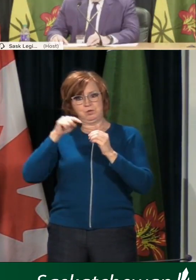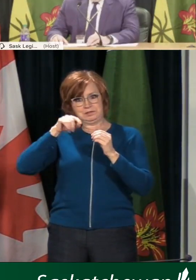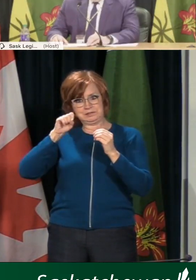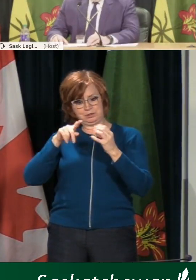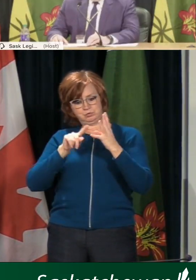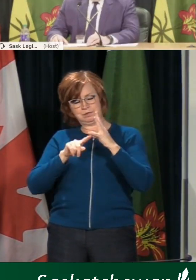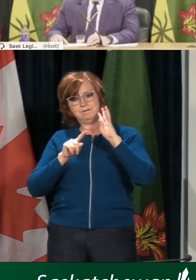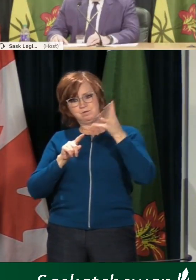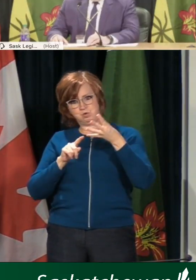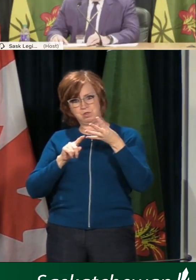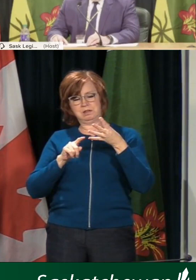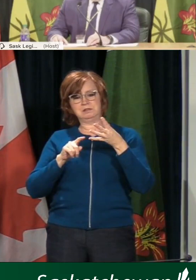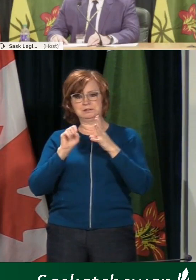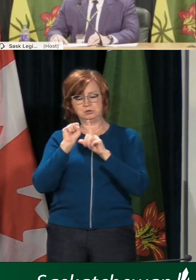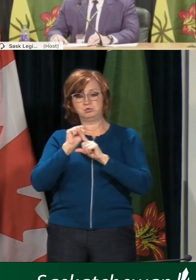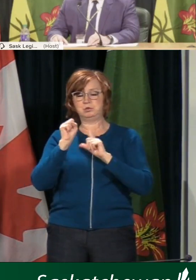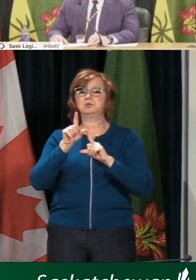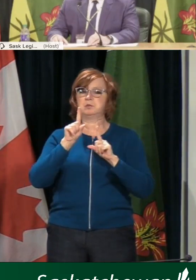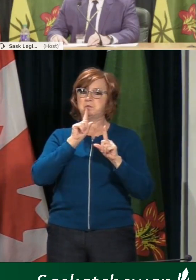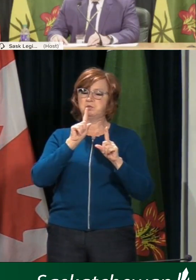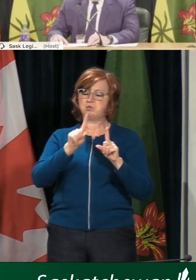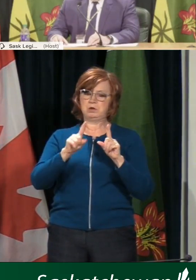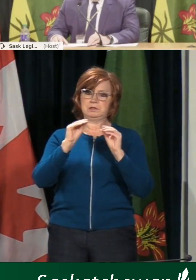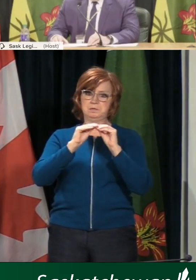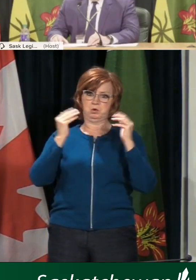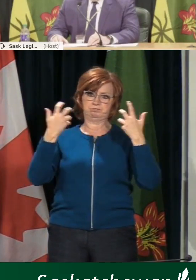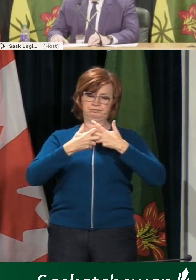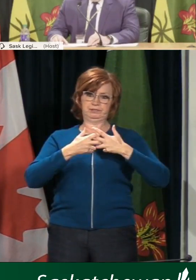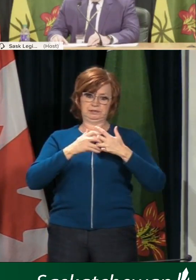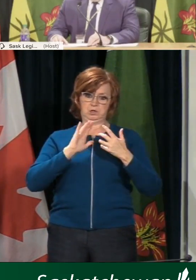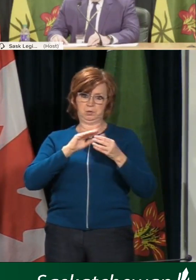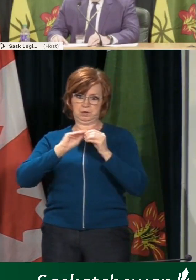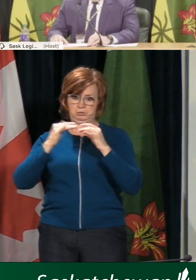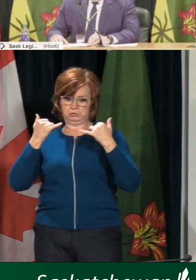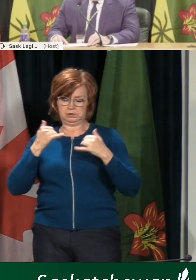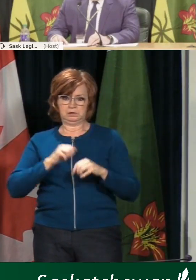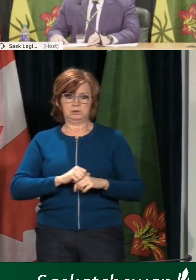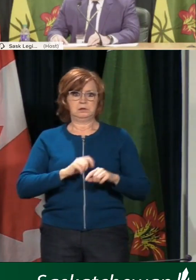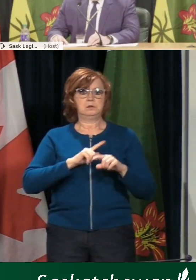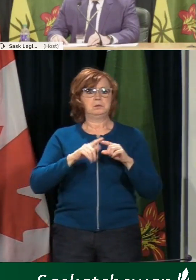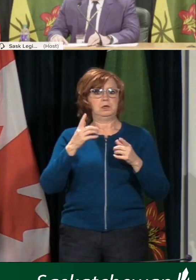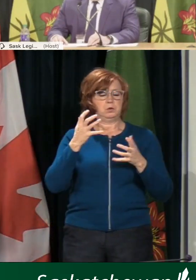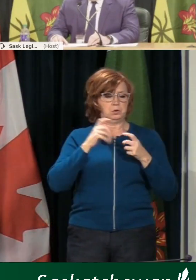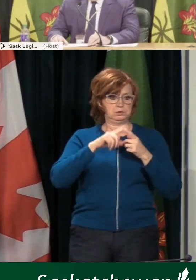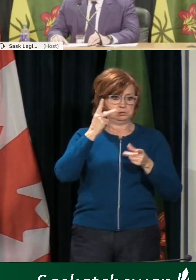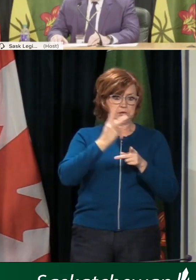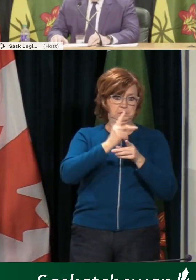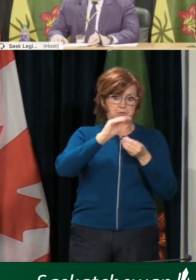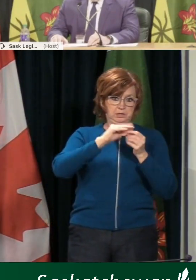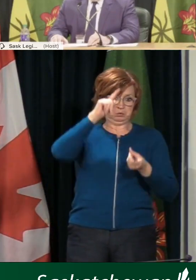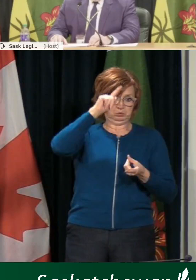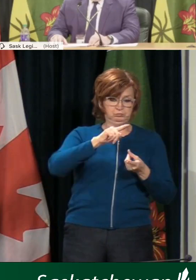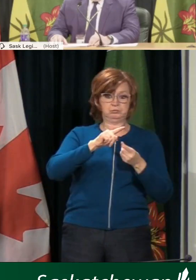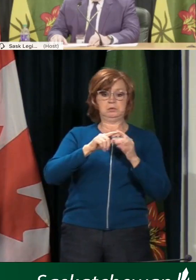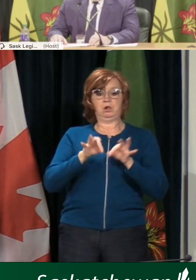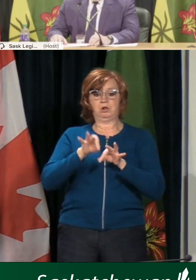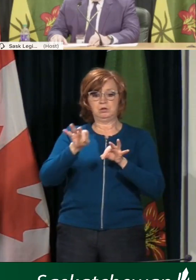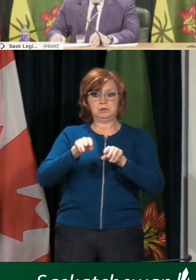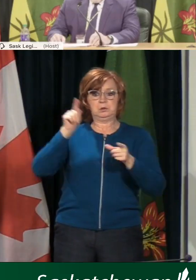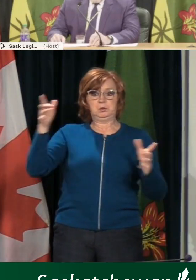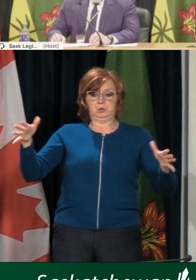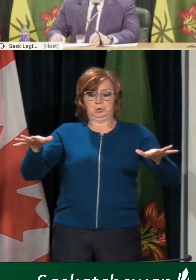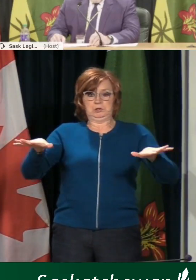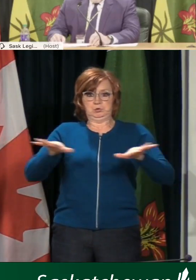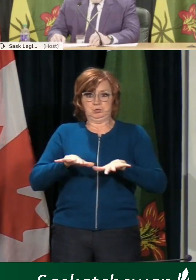accurately plan for different scenarios in the healthcare system while our efforts to contain, delay, mitigate the virus continue.